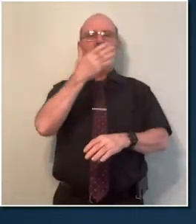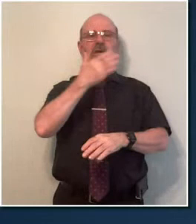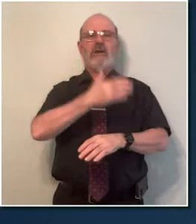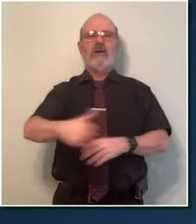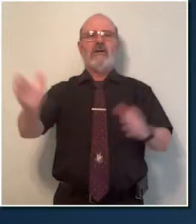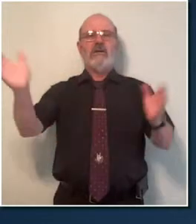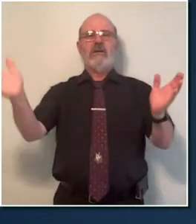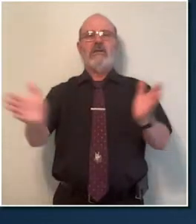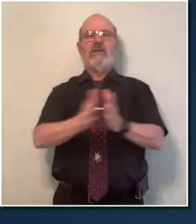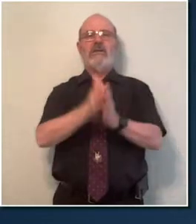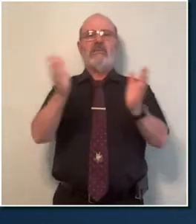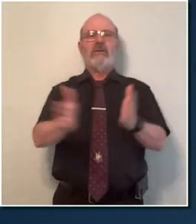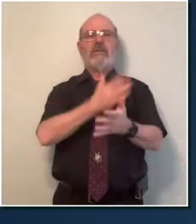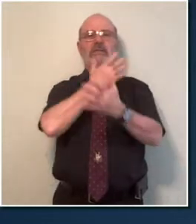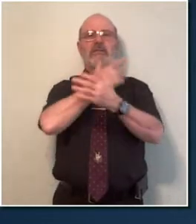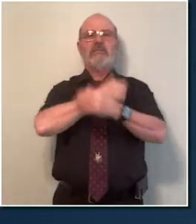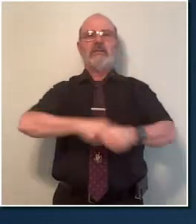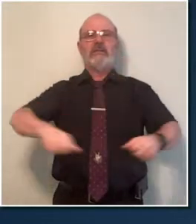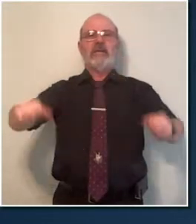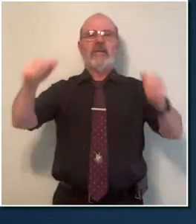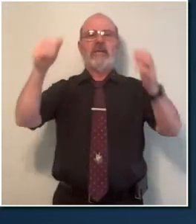song, praising my